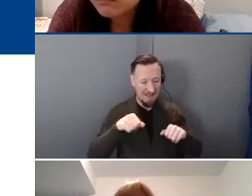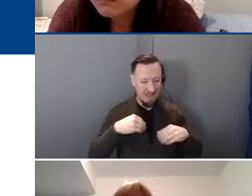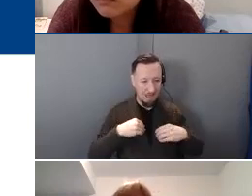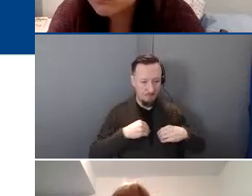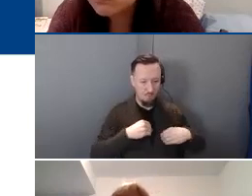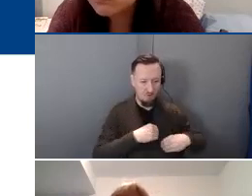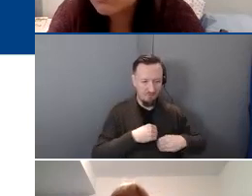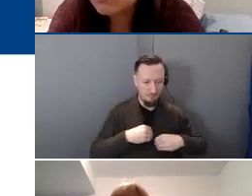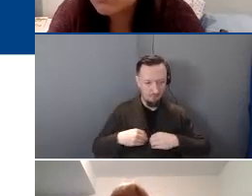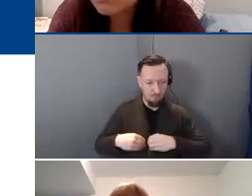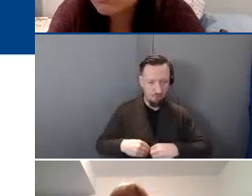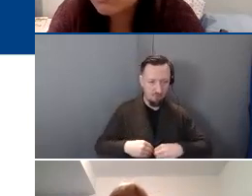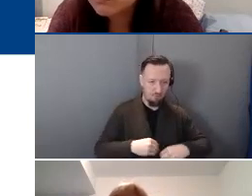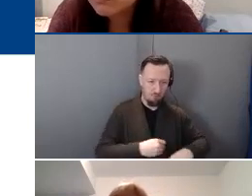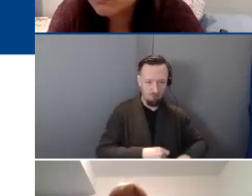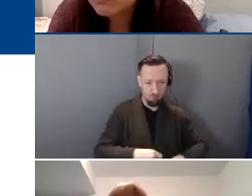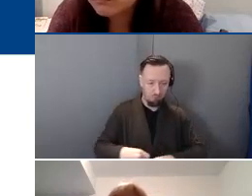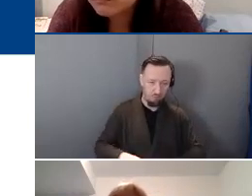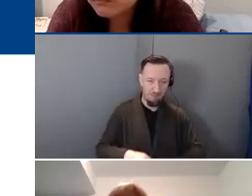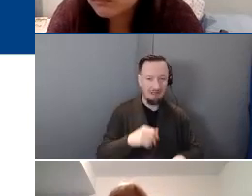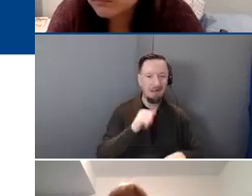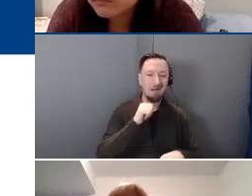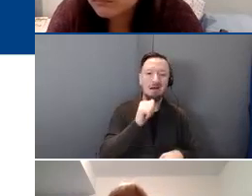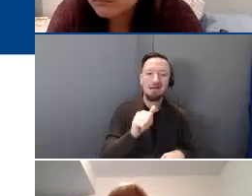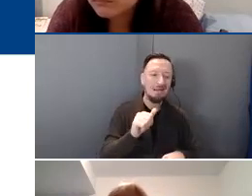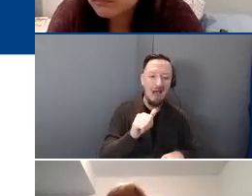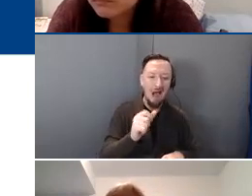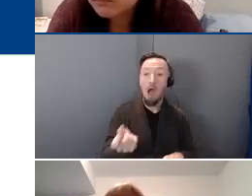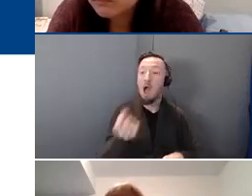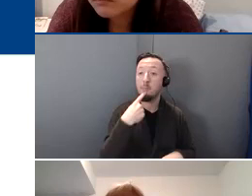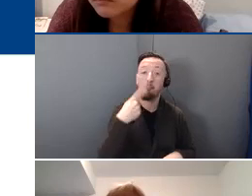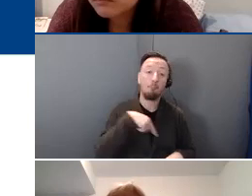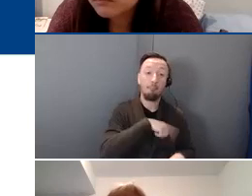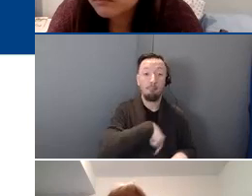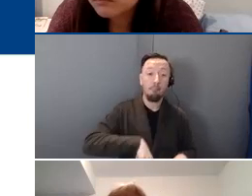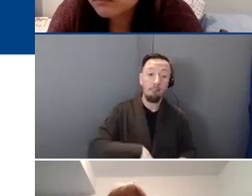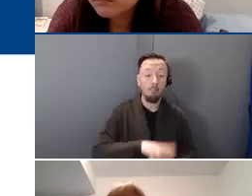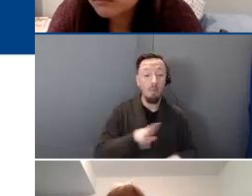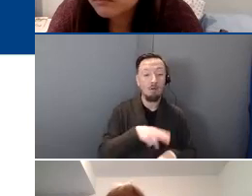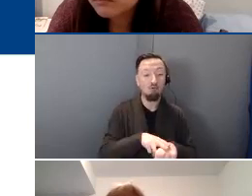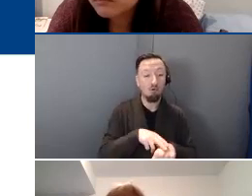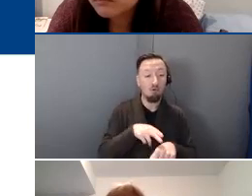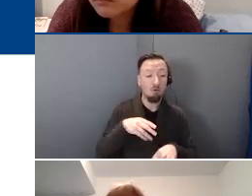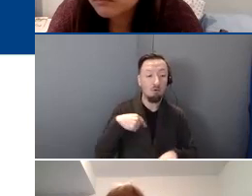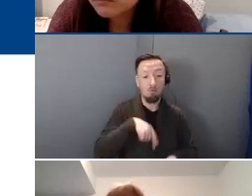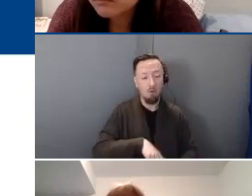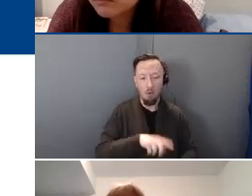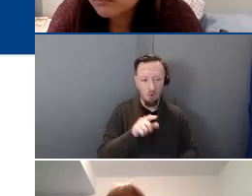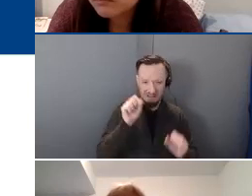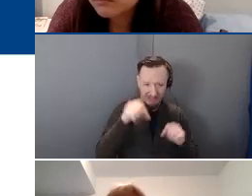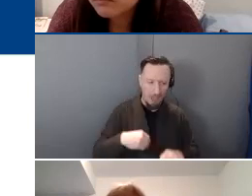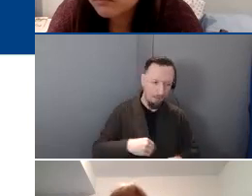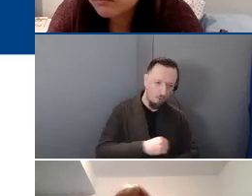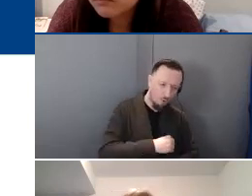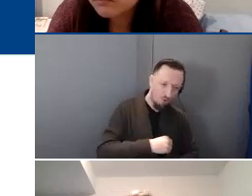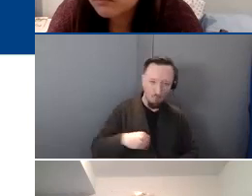patient's body on their own. So it's not just kind of like going with the flow of the body. They can actually make it go up, down, sideways. They can zoom